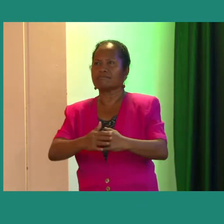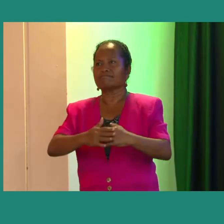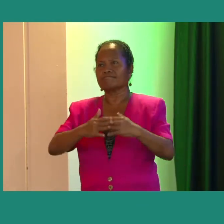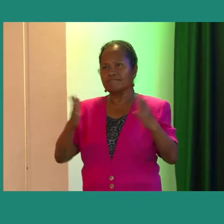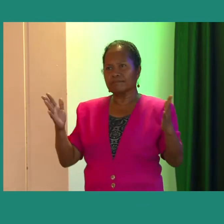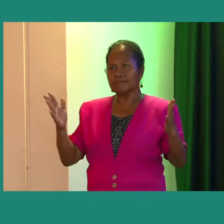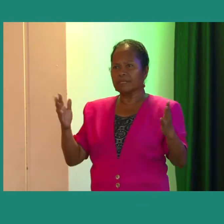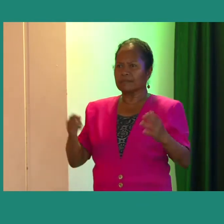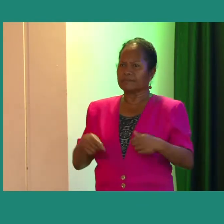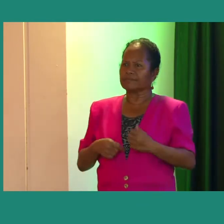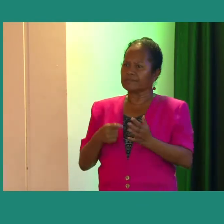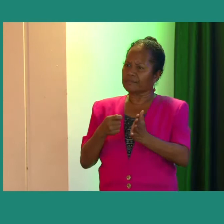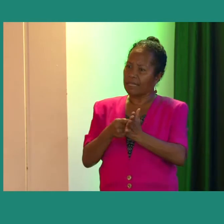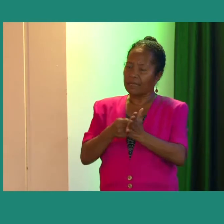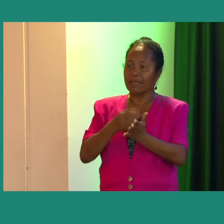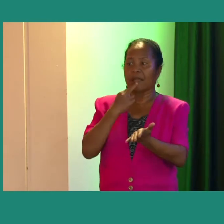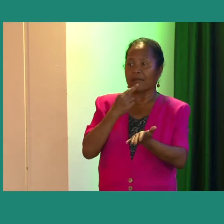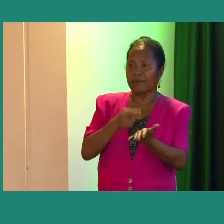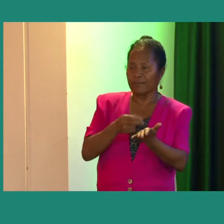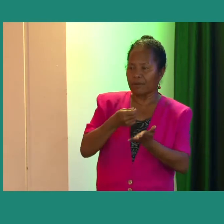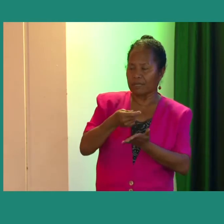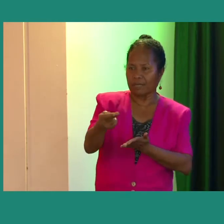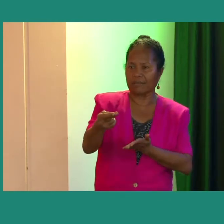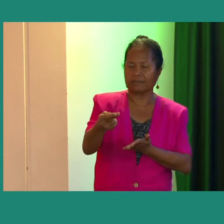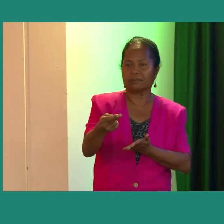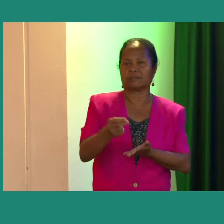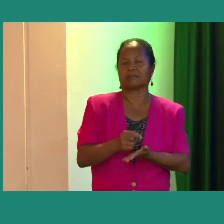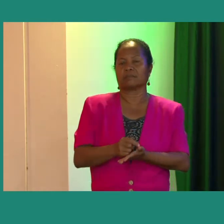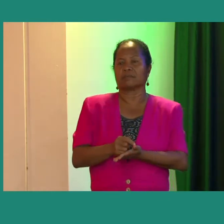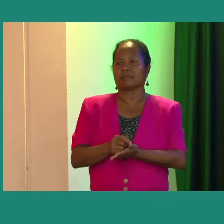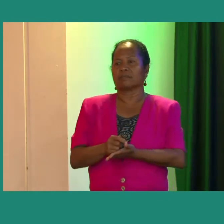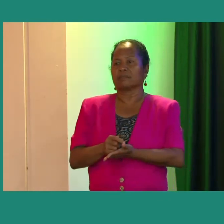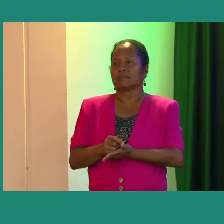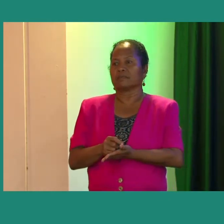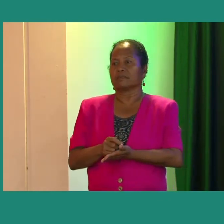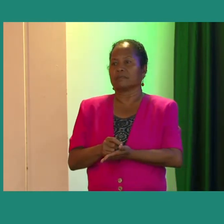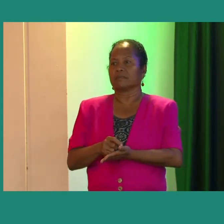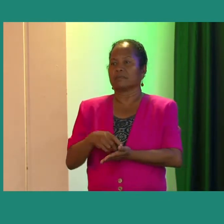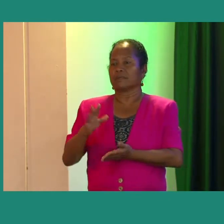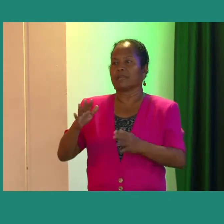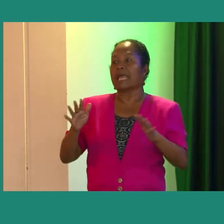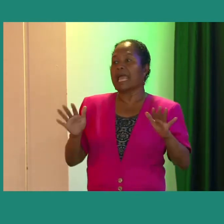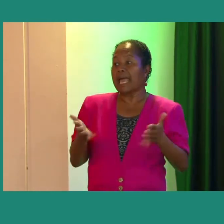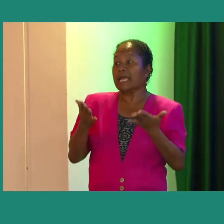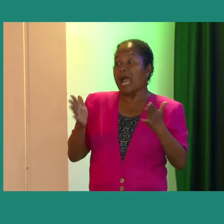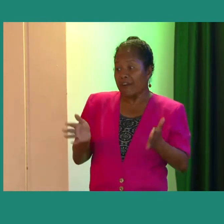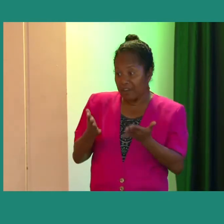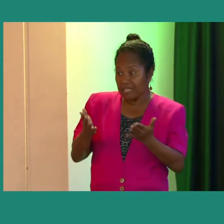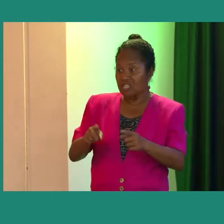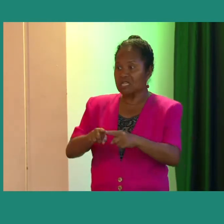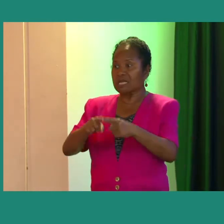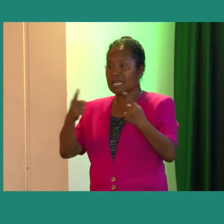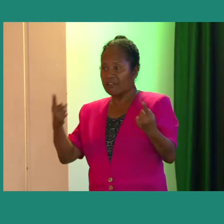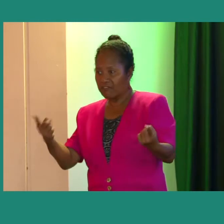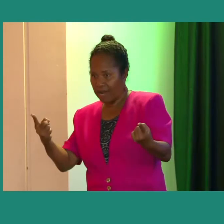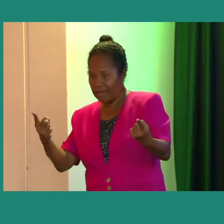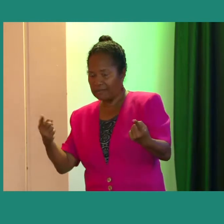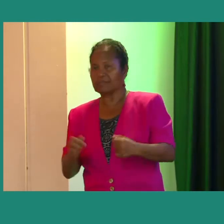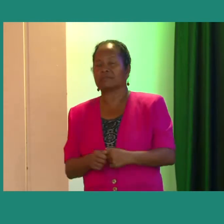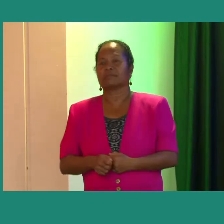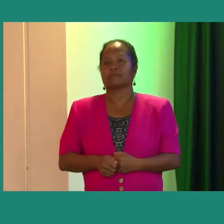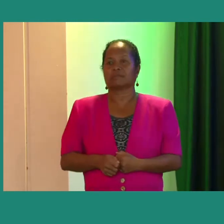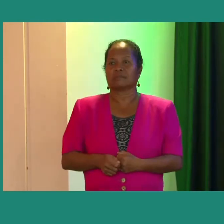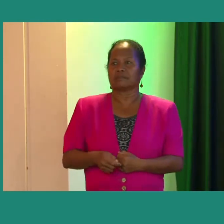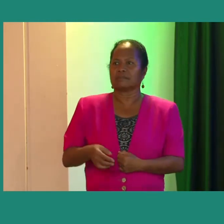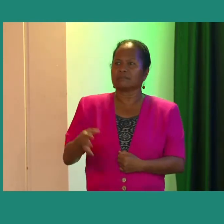financial returns than others in the sector. They will encourage different perspectives, which often lead